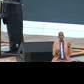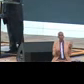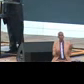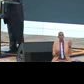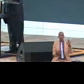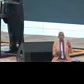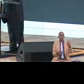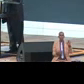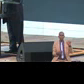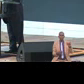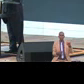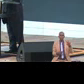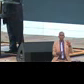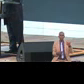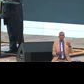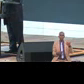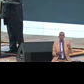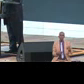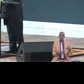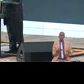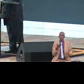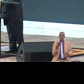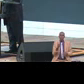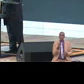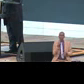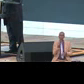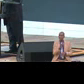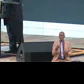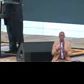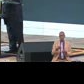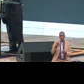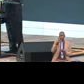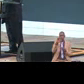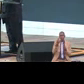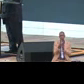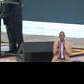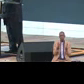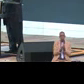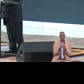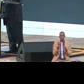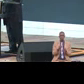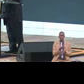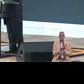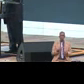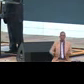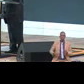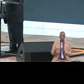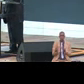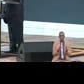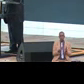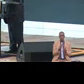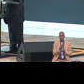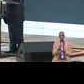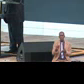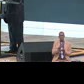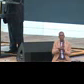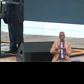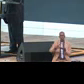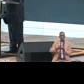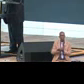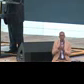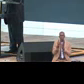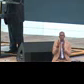a spiritual law. There is a law of the spirit of life in Christ. There's a supernatural law.